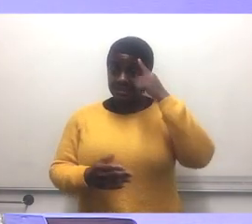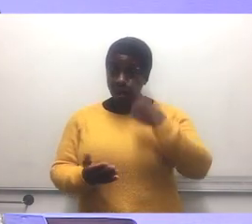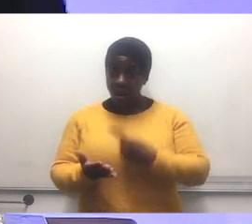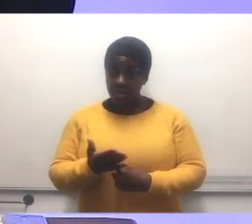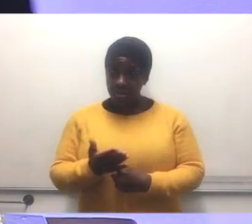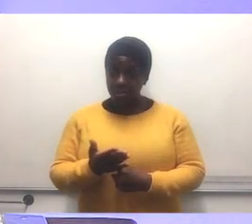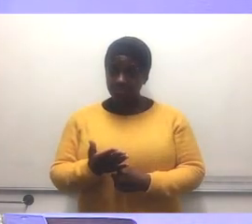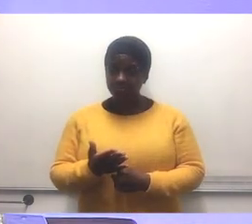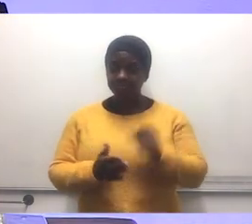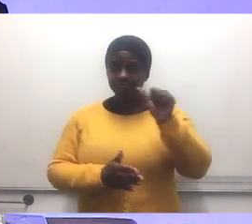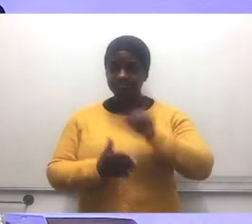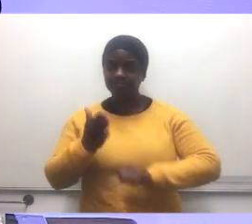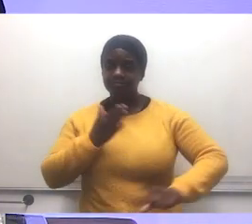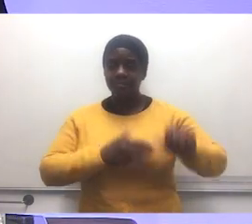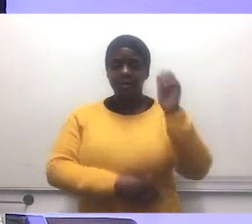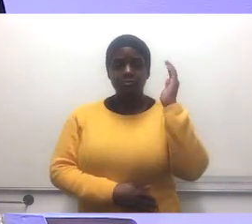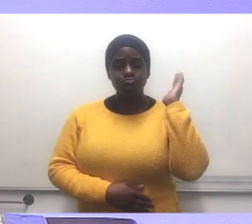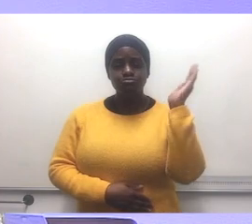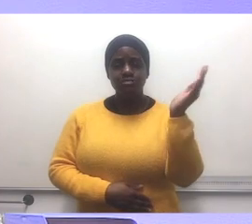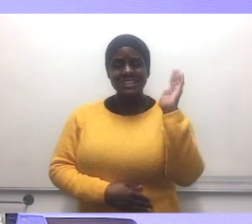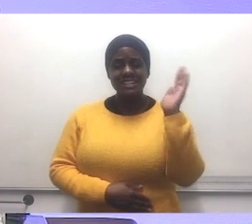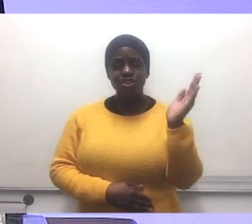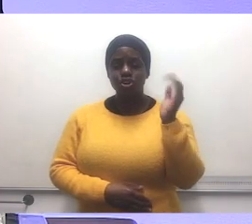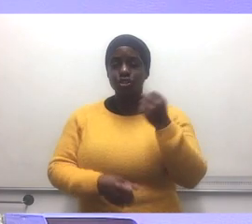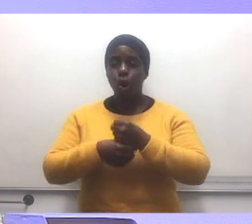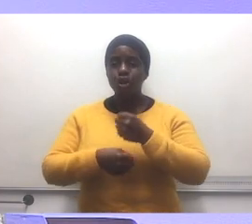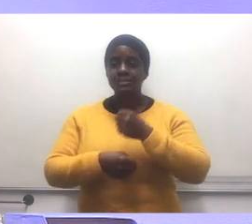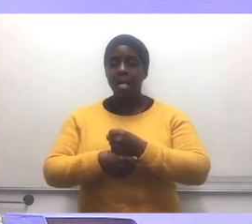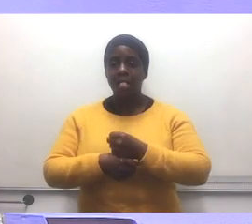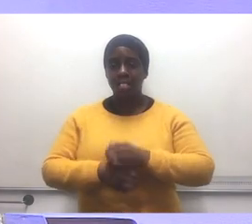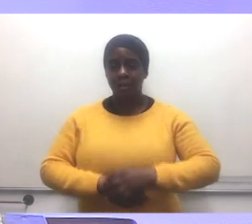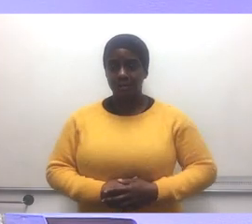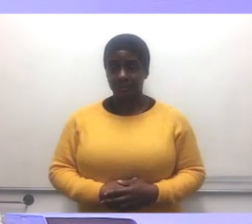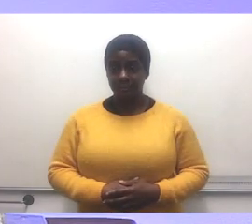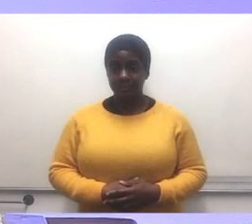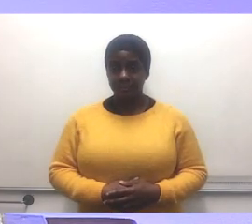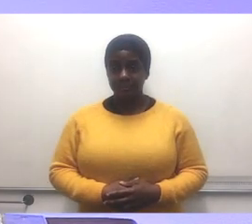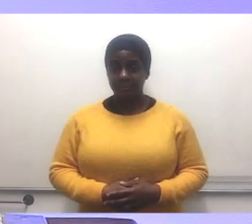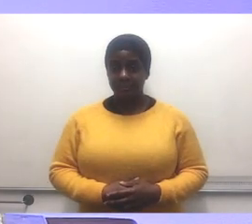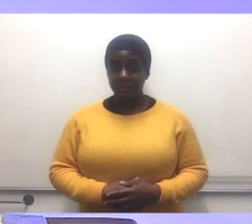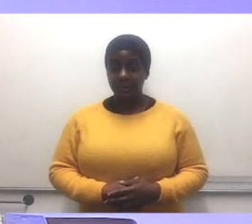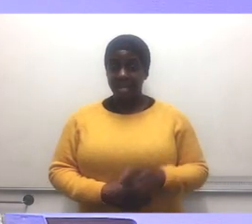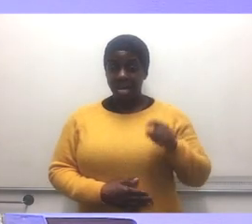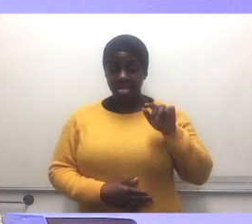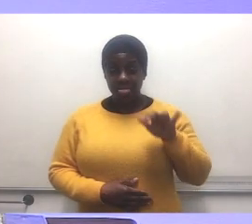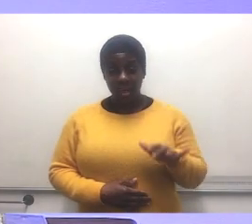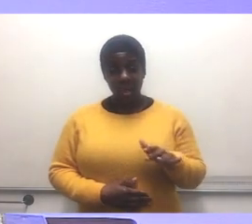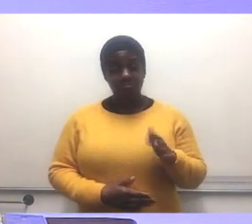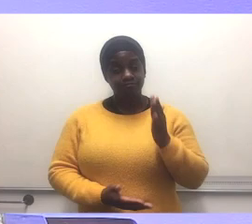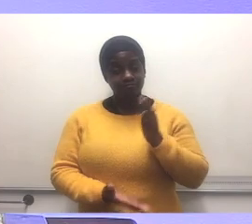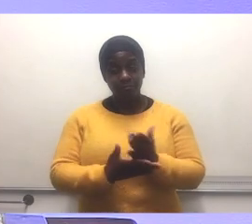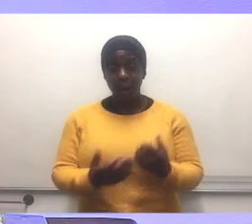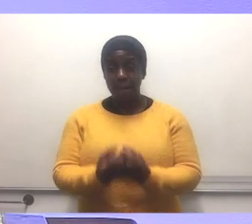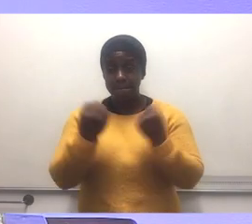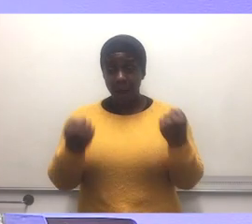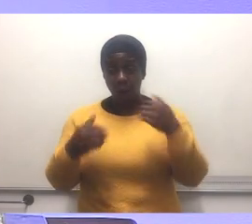decided and began to preach the gospel. There is power in the